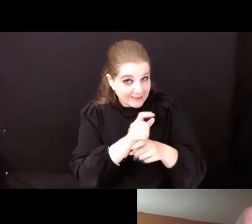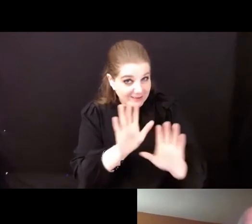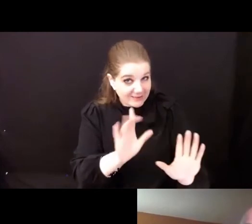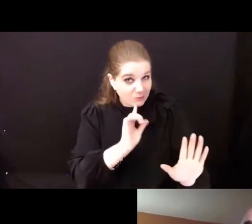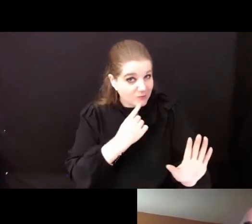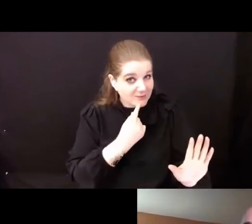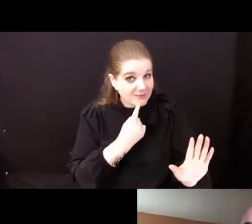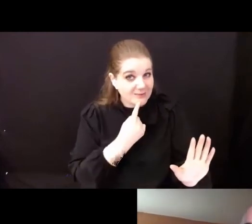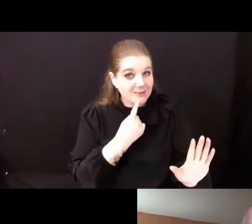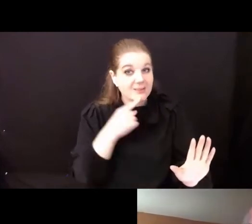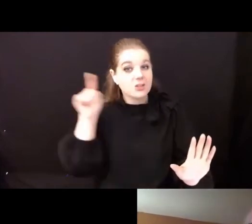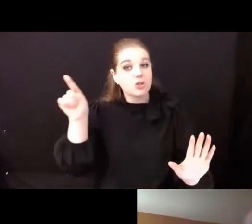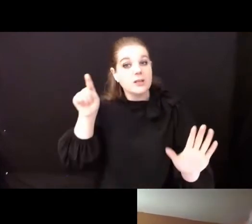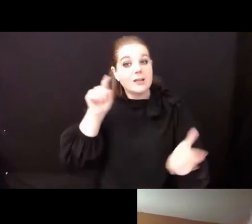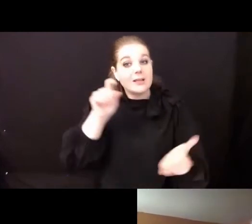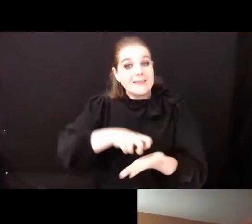she kneeled down